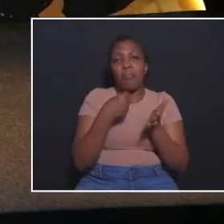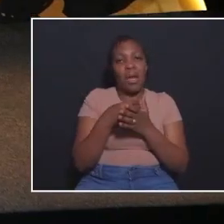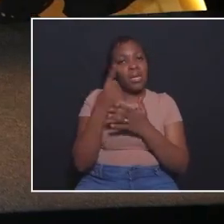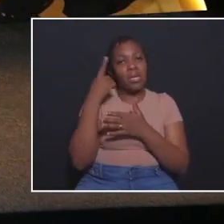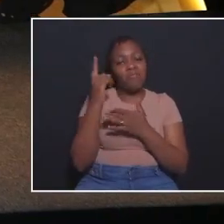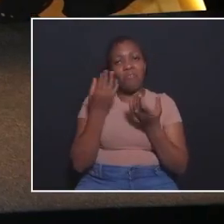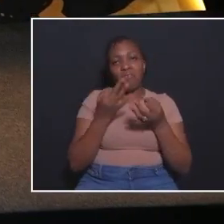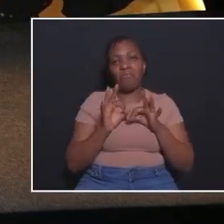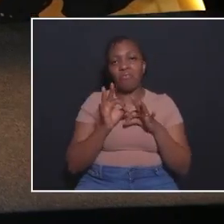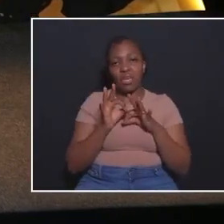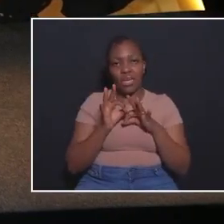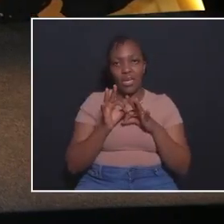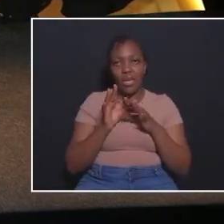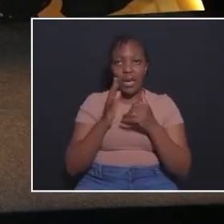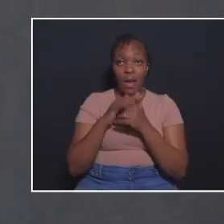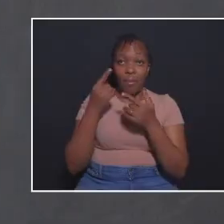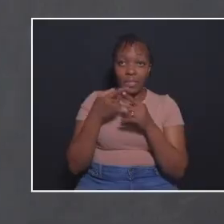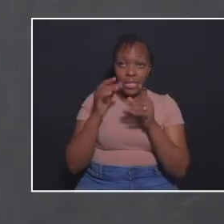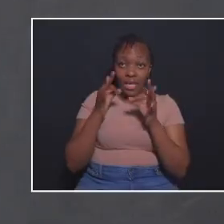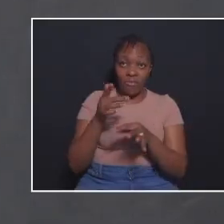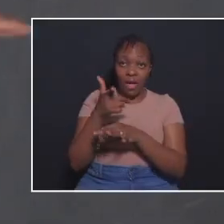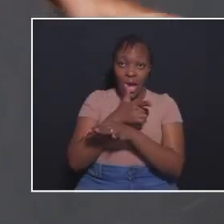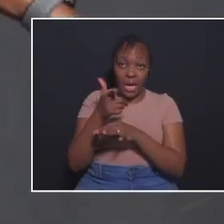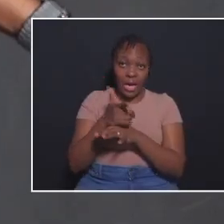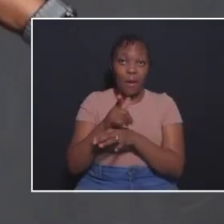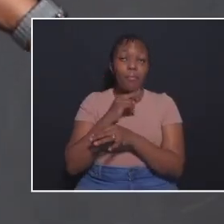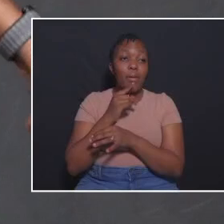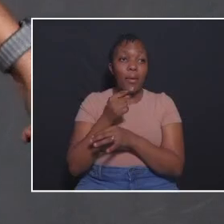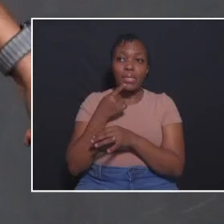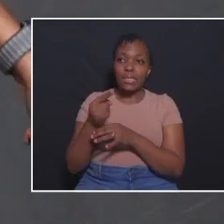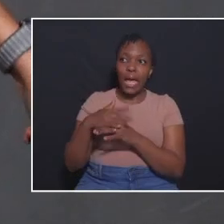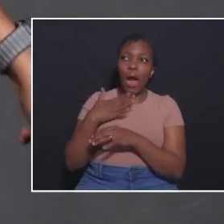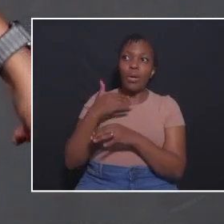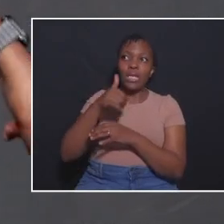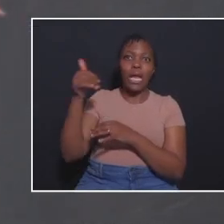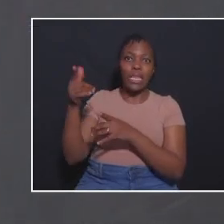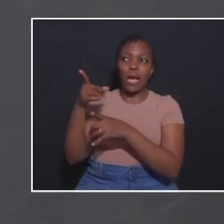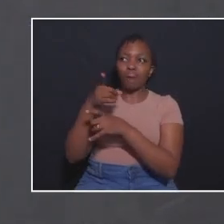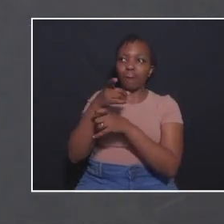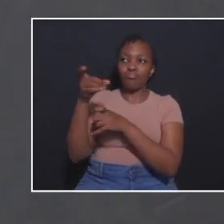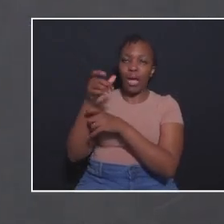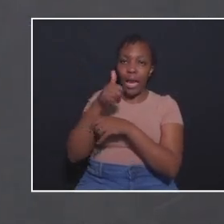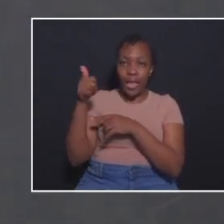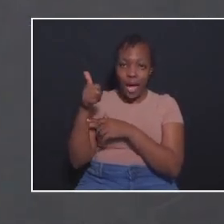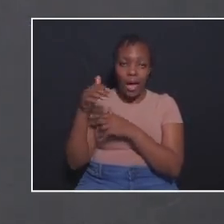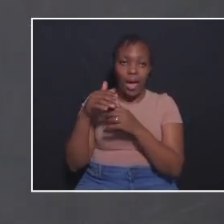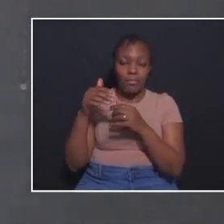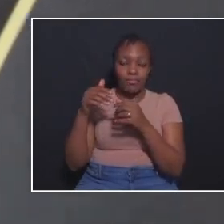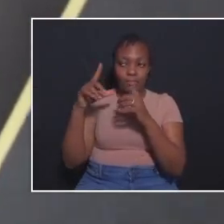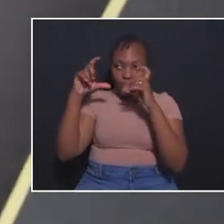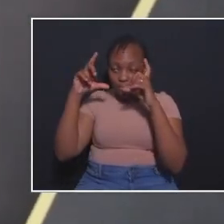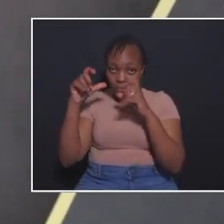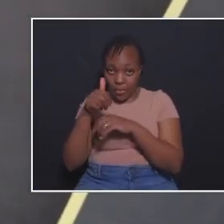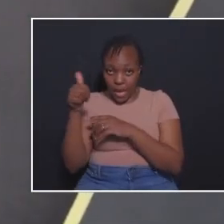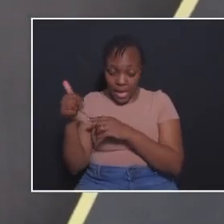if the DOP, if the cameraman said, I want another shot, they will give it to him, right? They will give it to him. Then for you, sound.